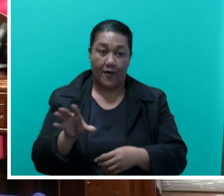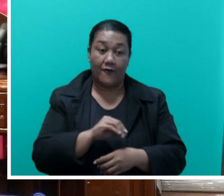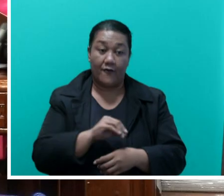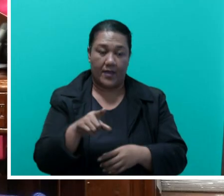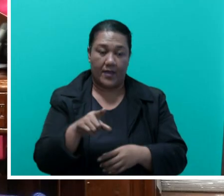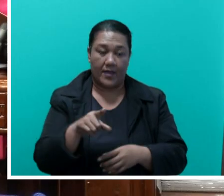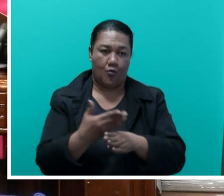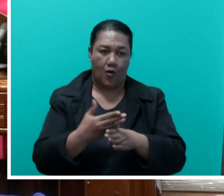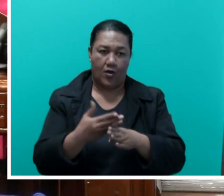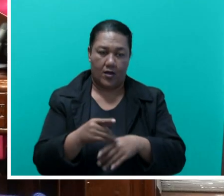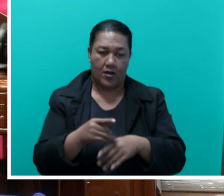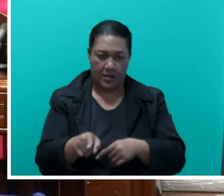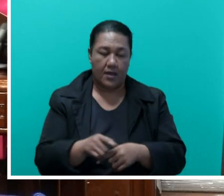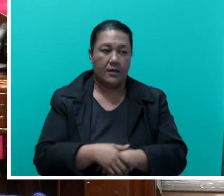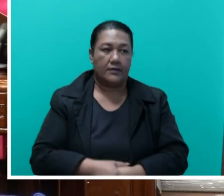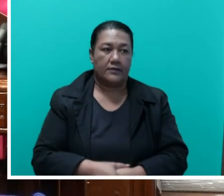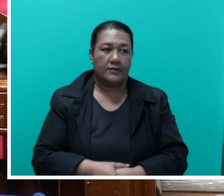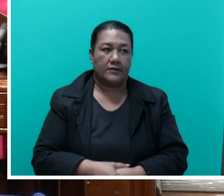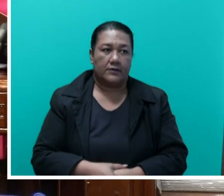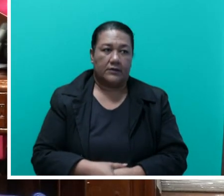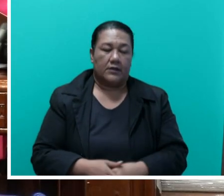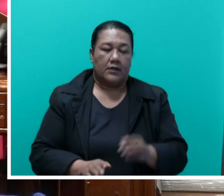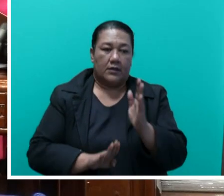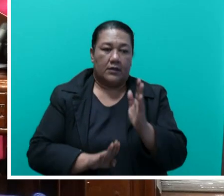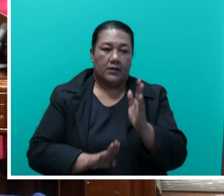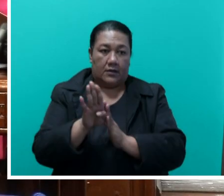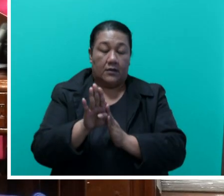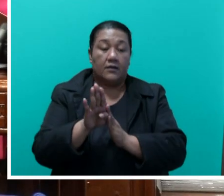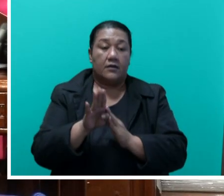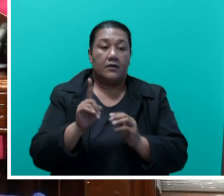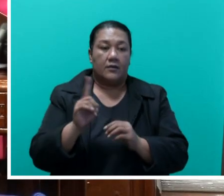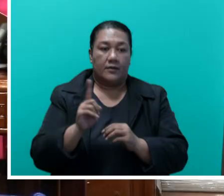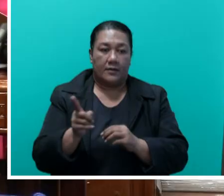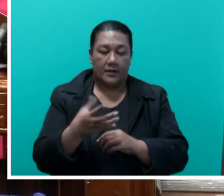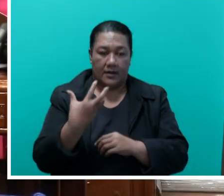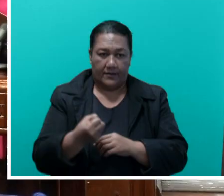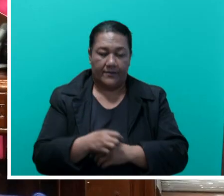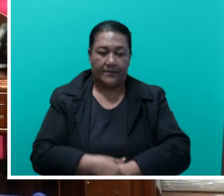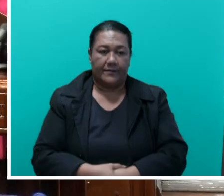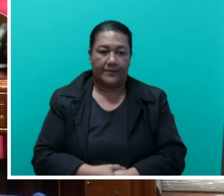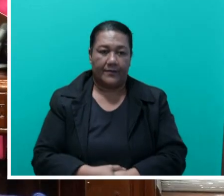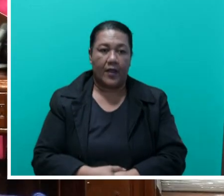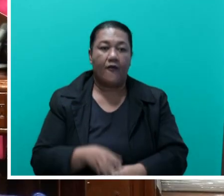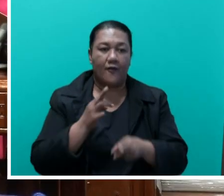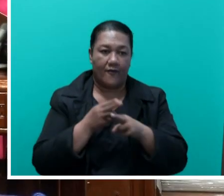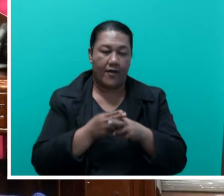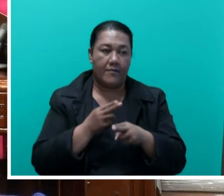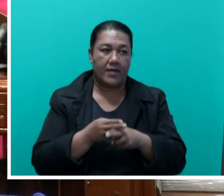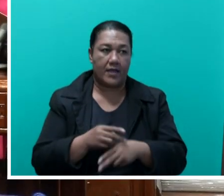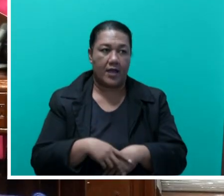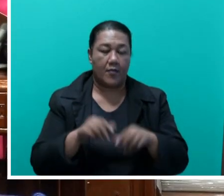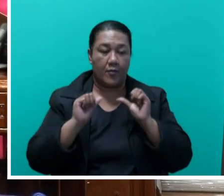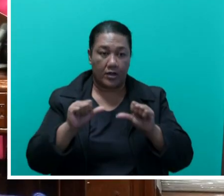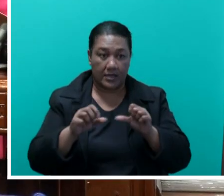will be a substantial boost. There will be a substantial boost to farming. Protection of